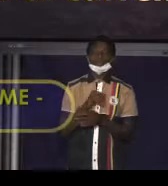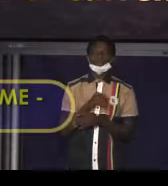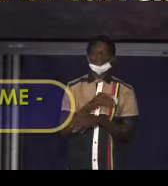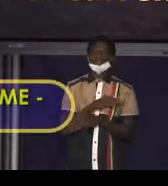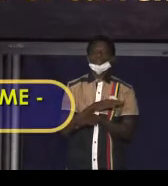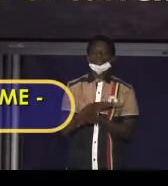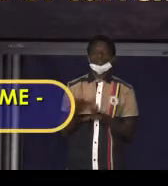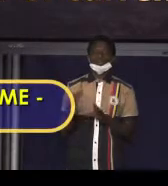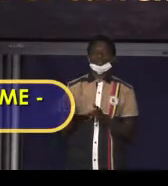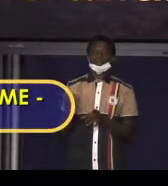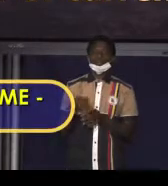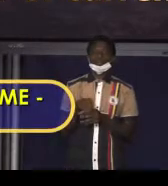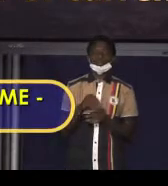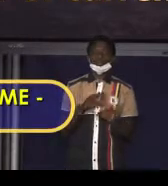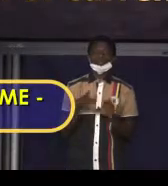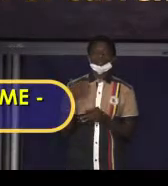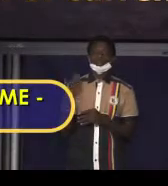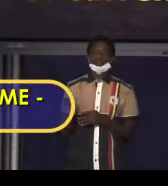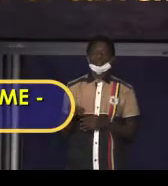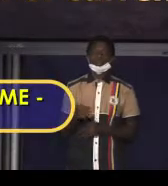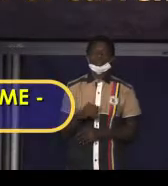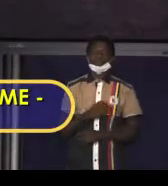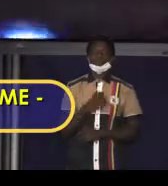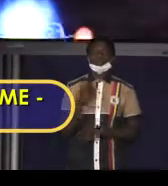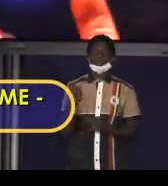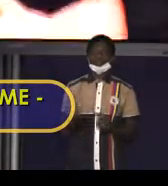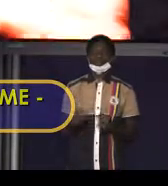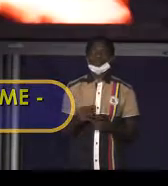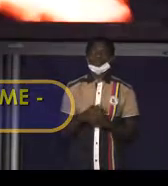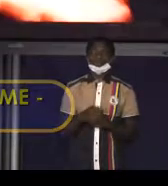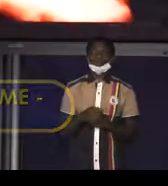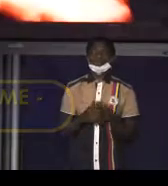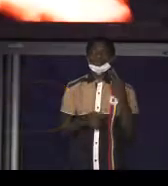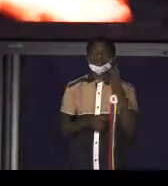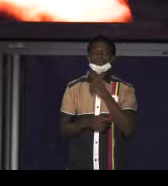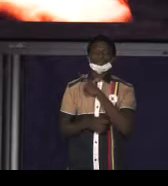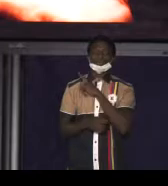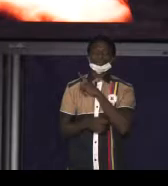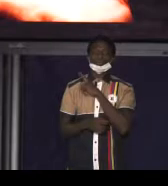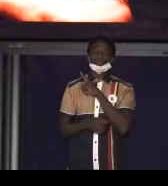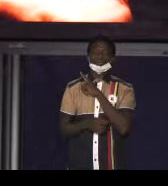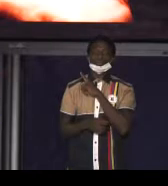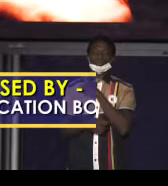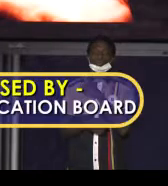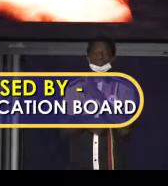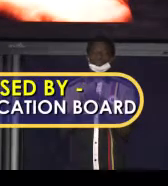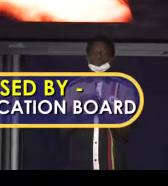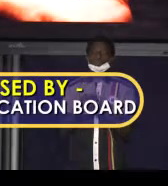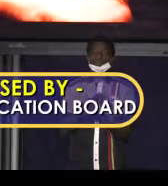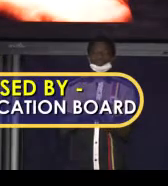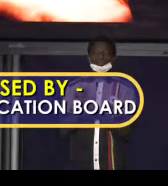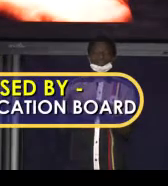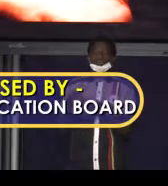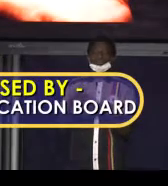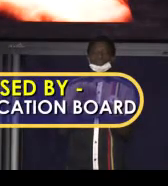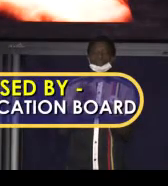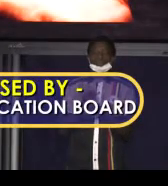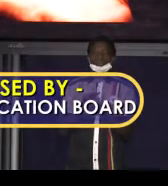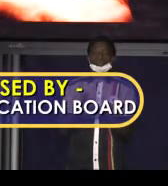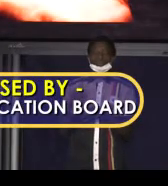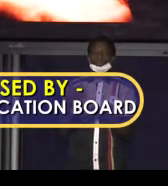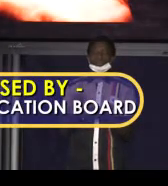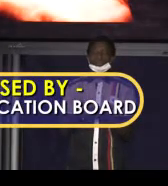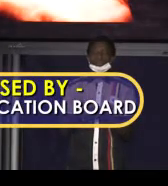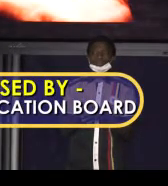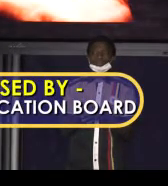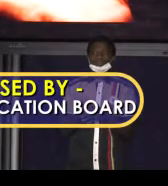what? Electricity that does not involve the flow of current. It does not involve the flow